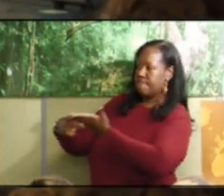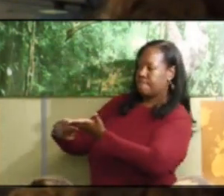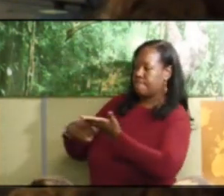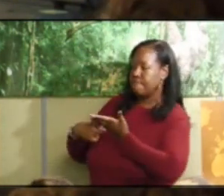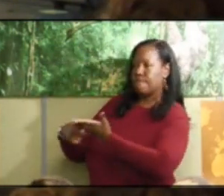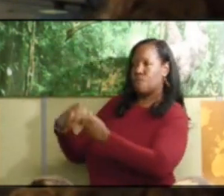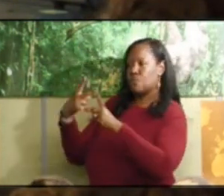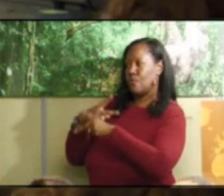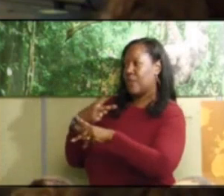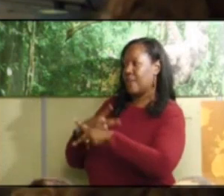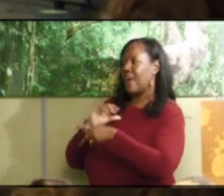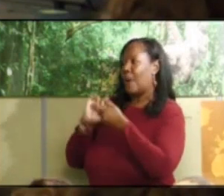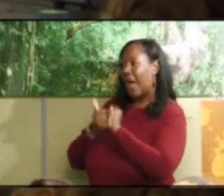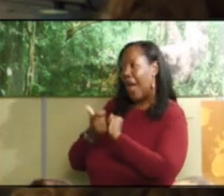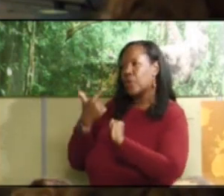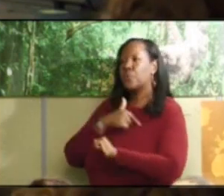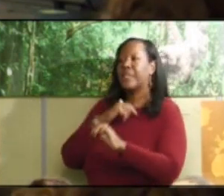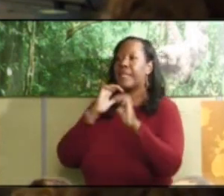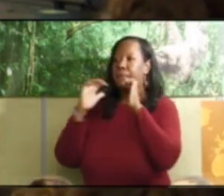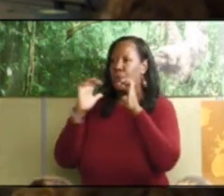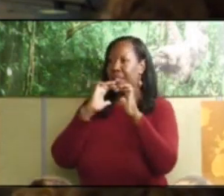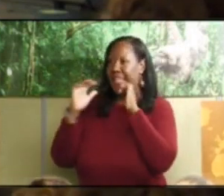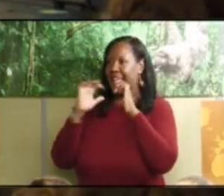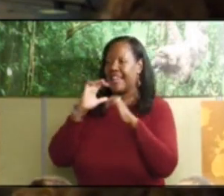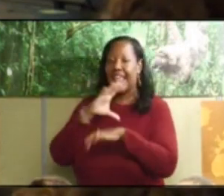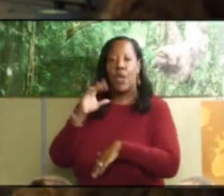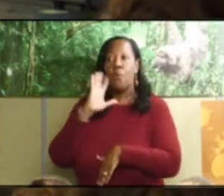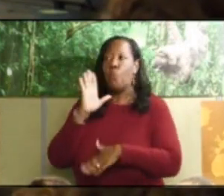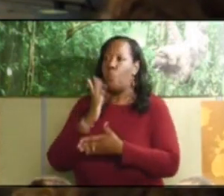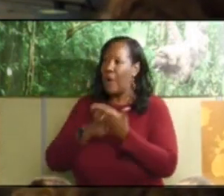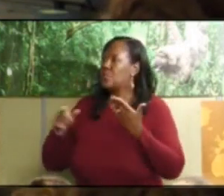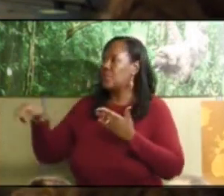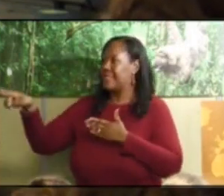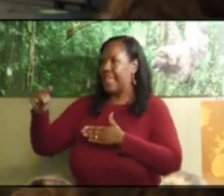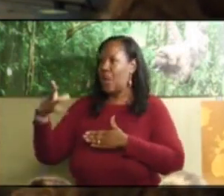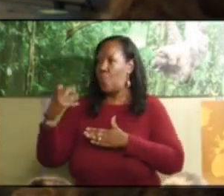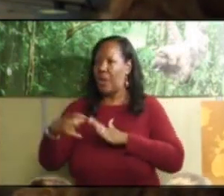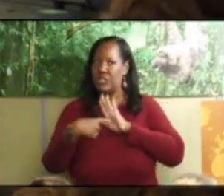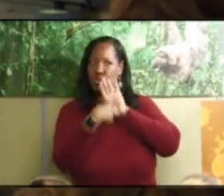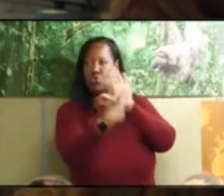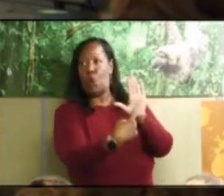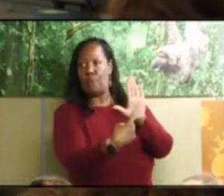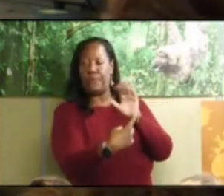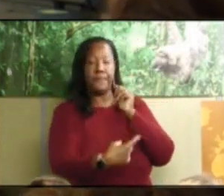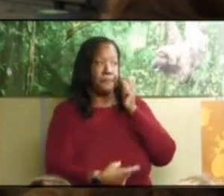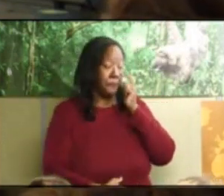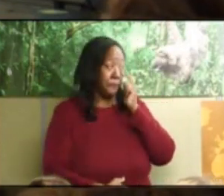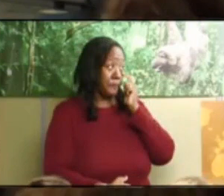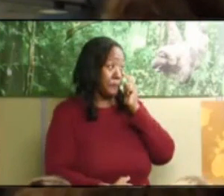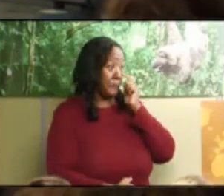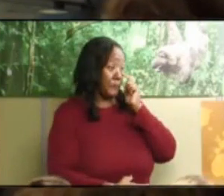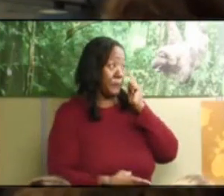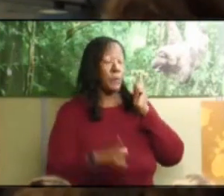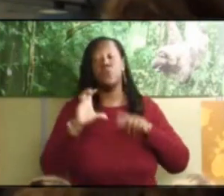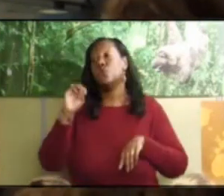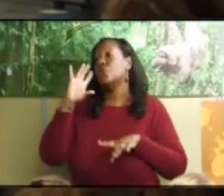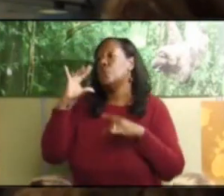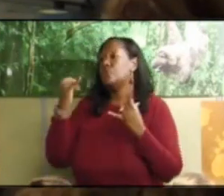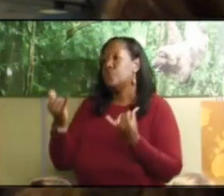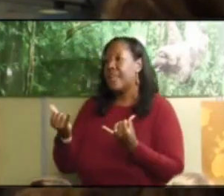communicate that to an audience, and what do you want to get across? So today we're going to be